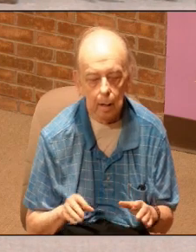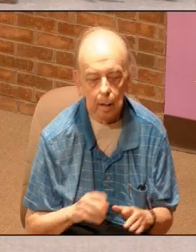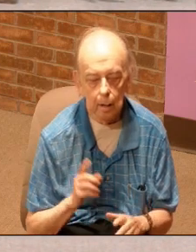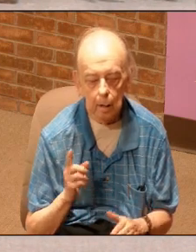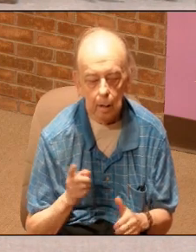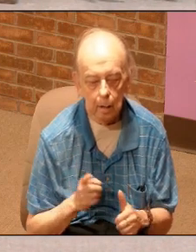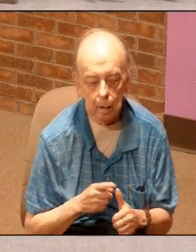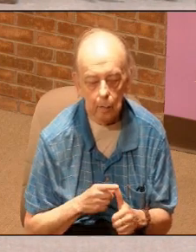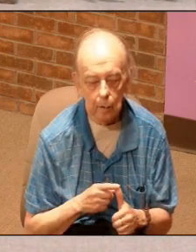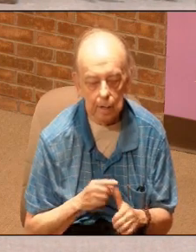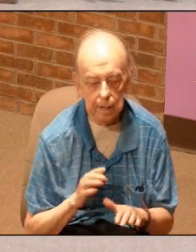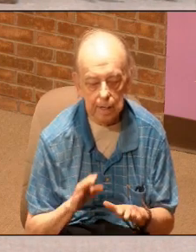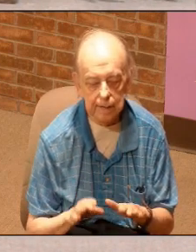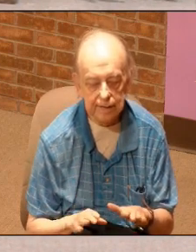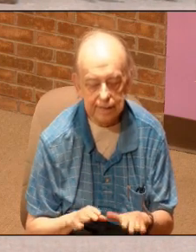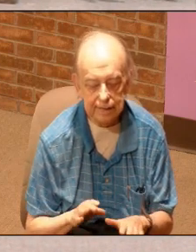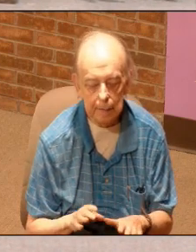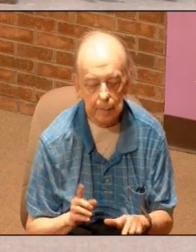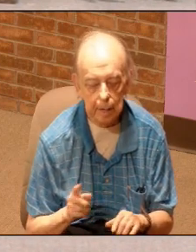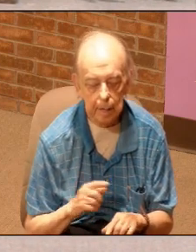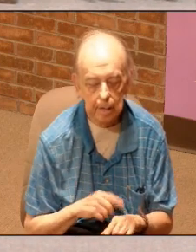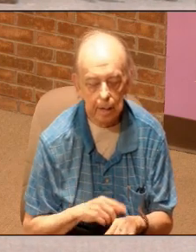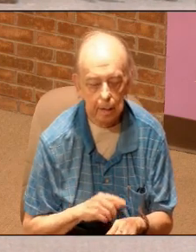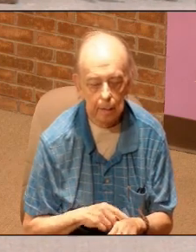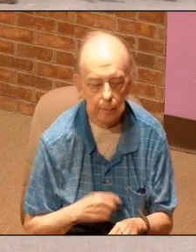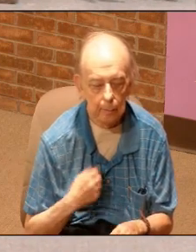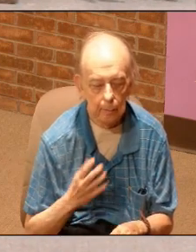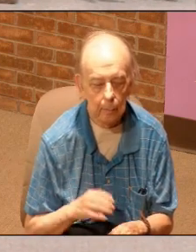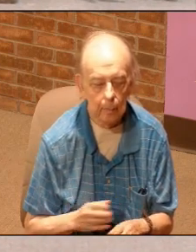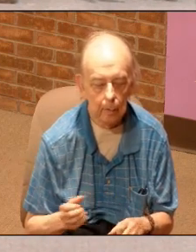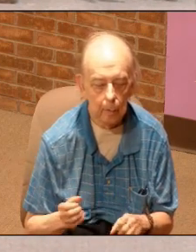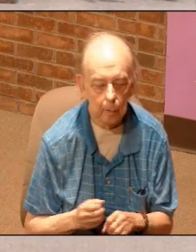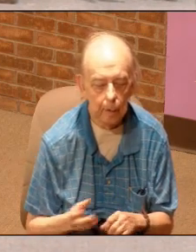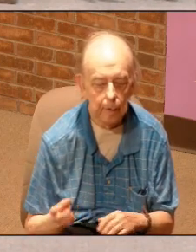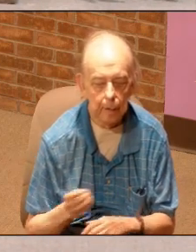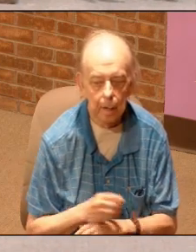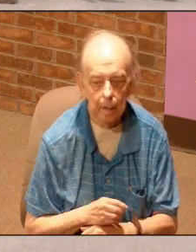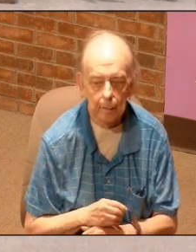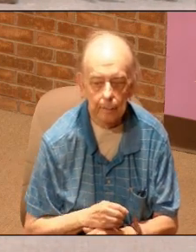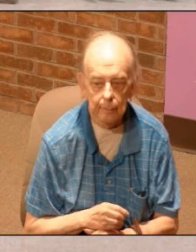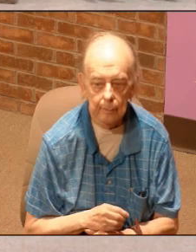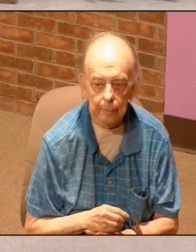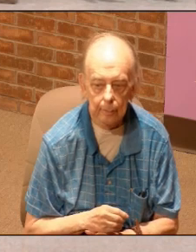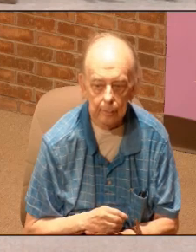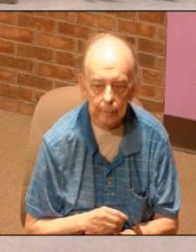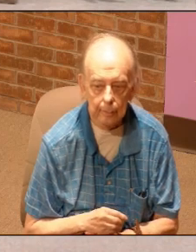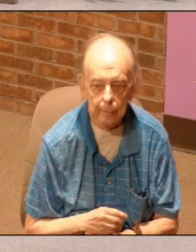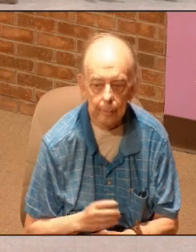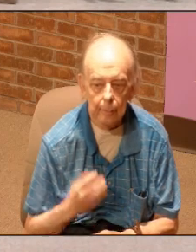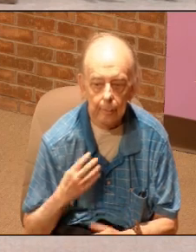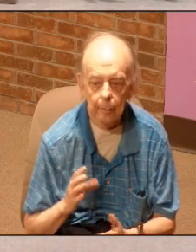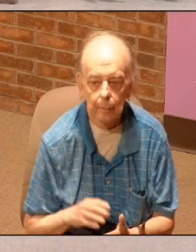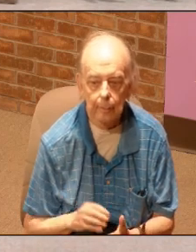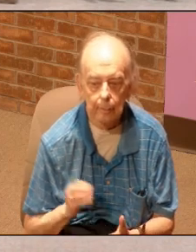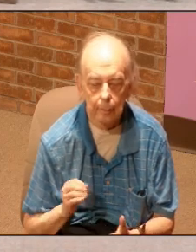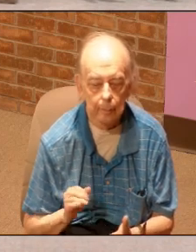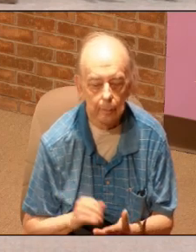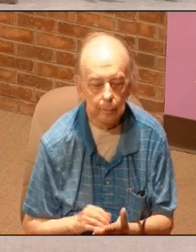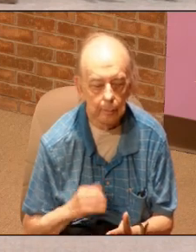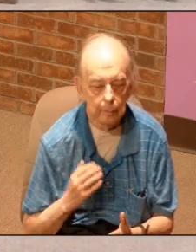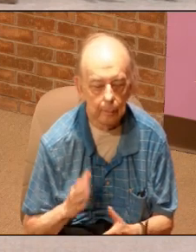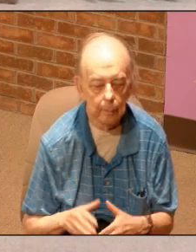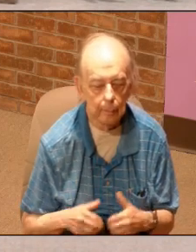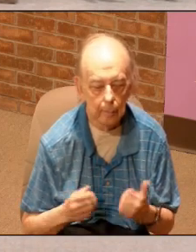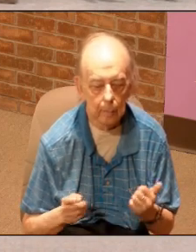one step at a time, we can win the day. We can learn that our